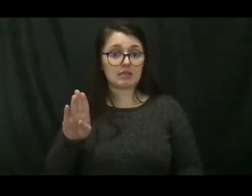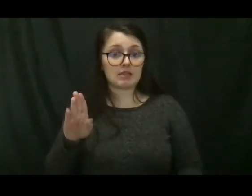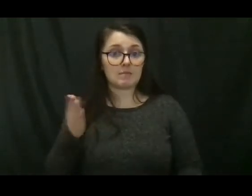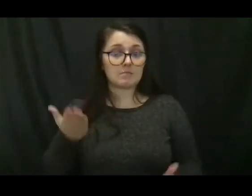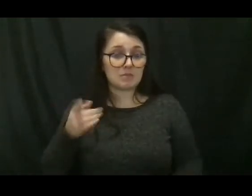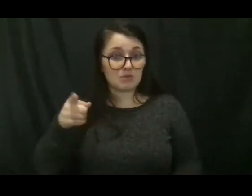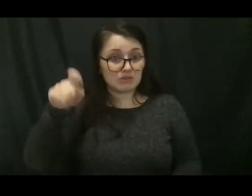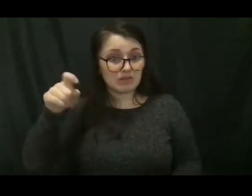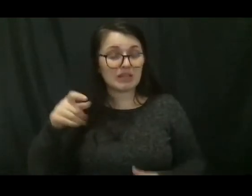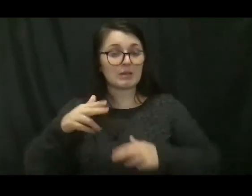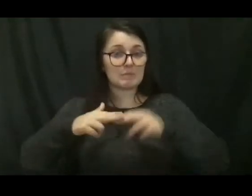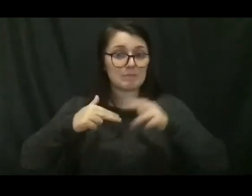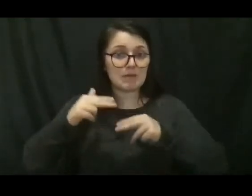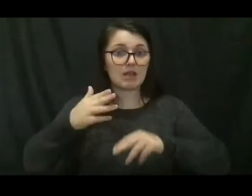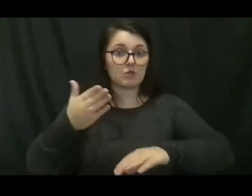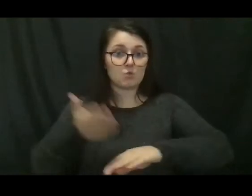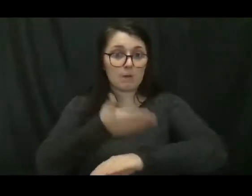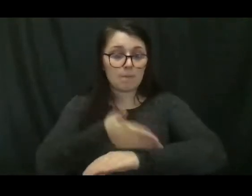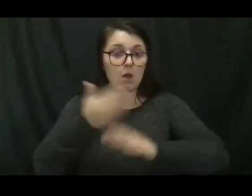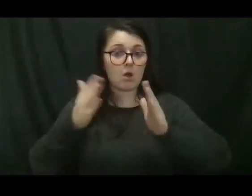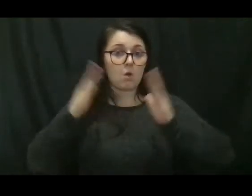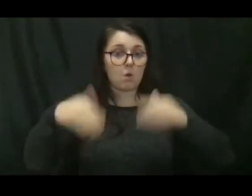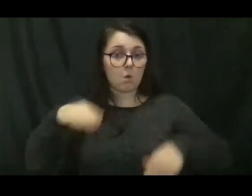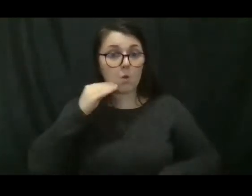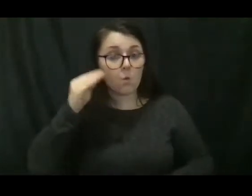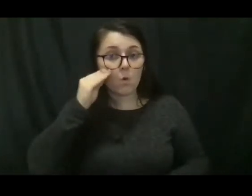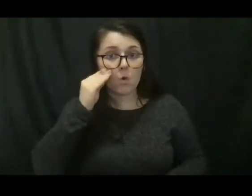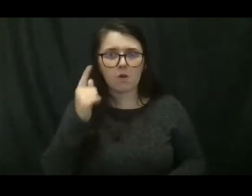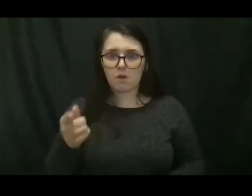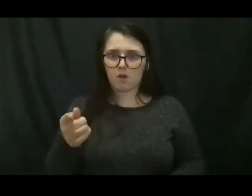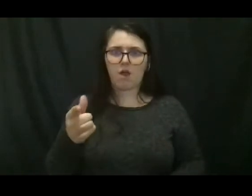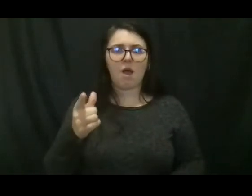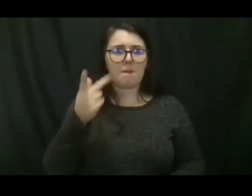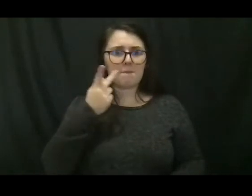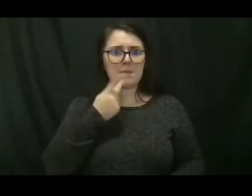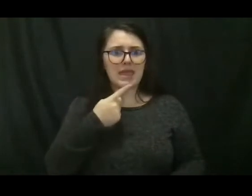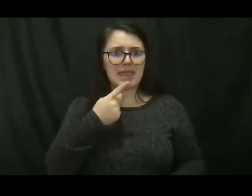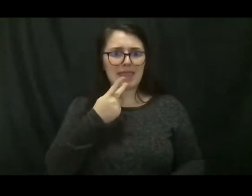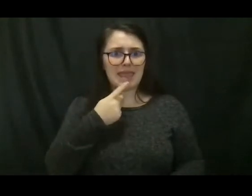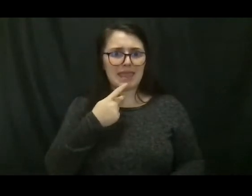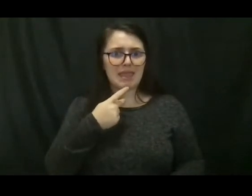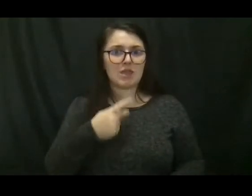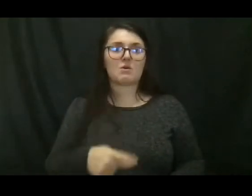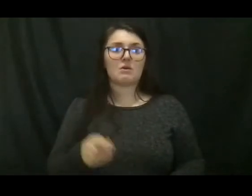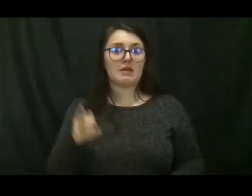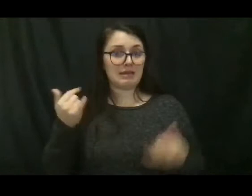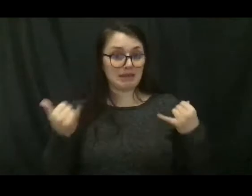house or remodel a house. Look at this classic pink, peachy pink. Yep, the matching toilet room.